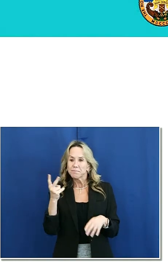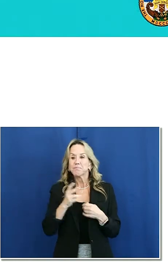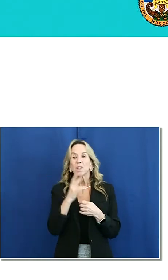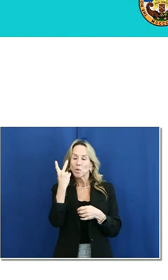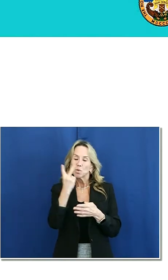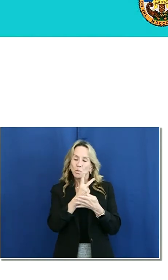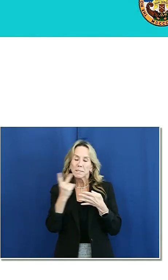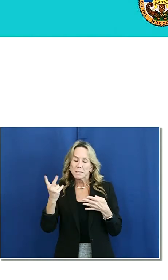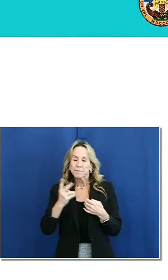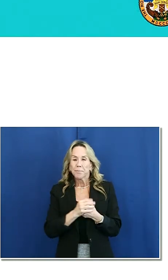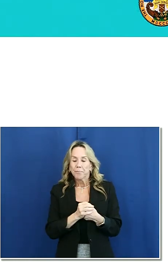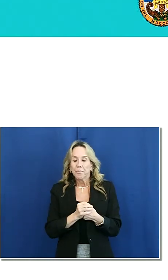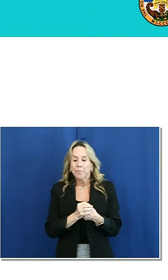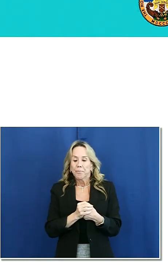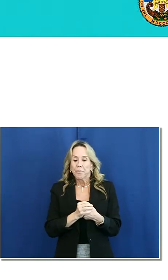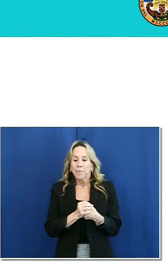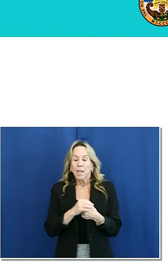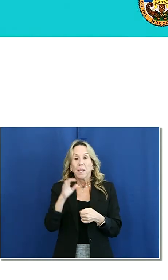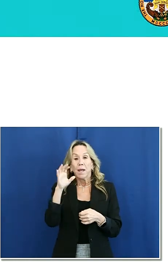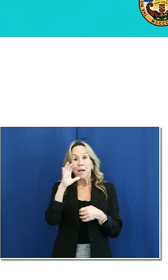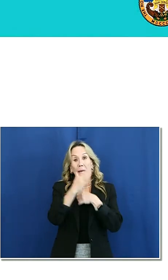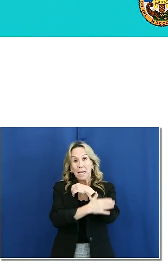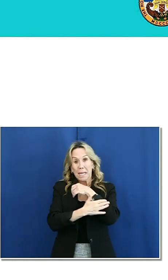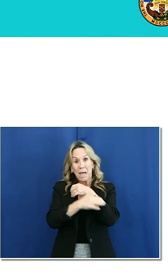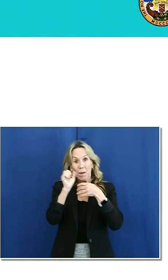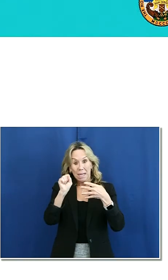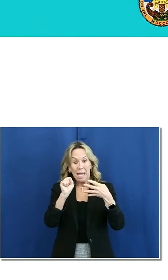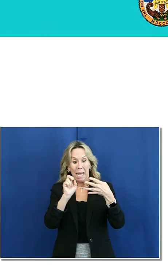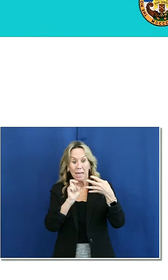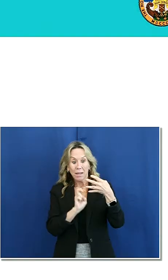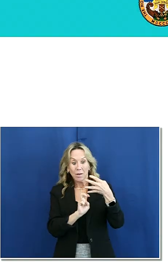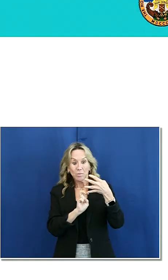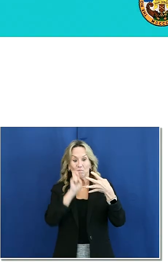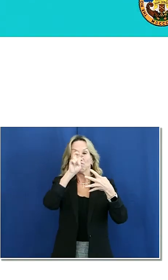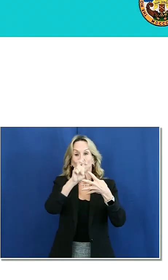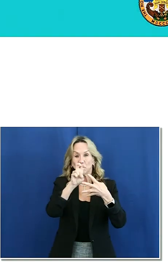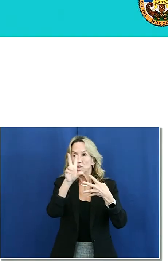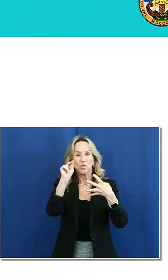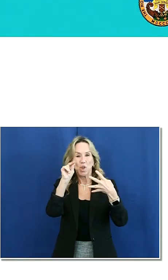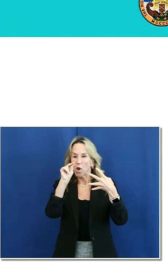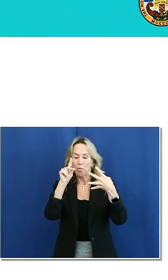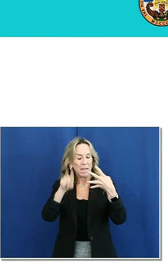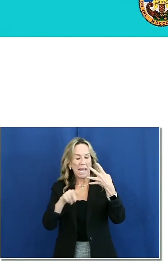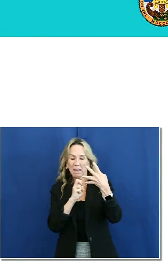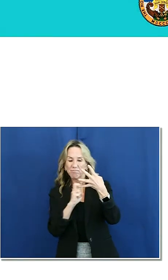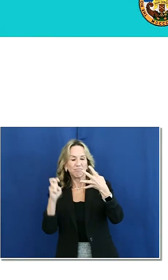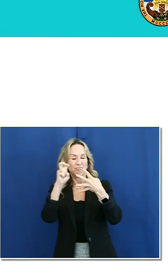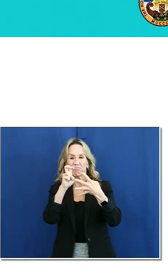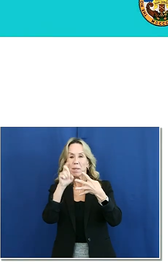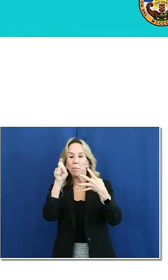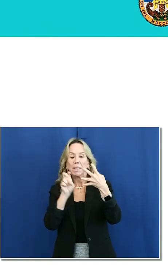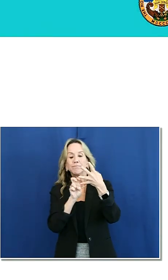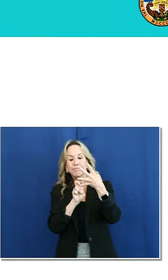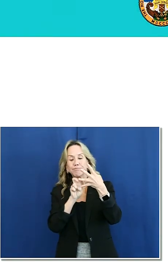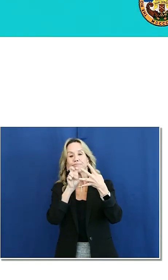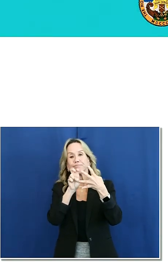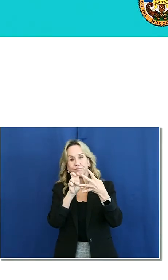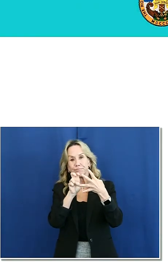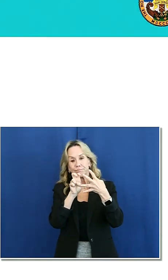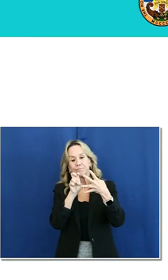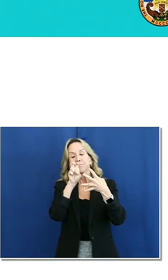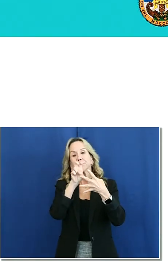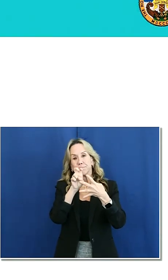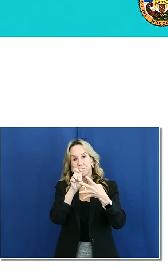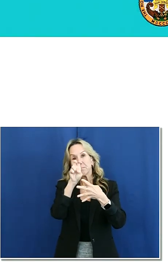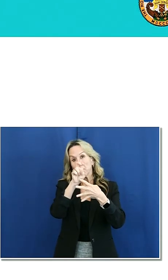tier. Counties can only move one tier at a time. You can't jump a tier. Metrics will